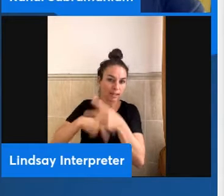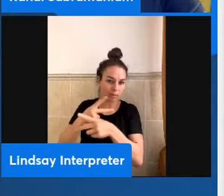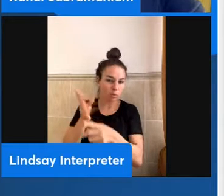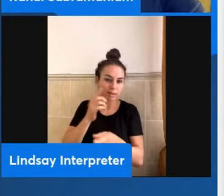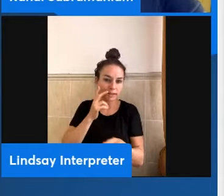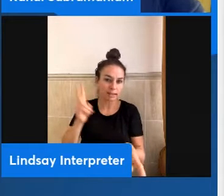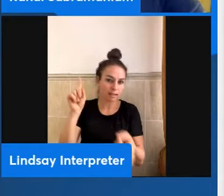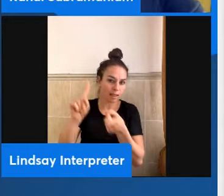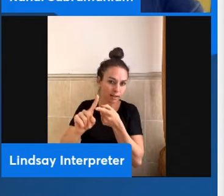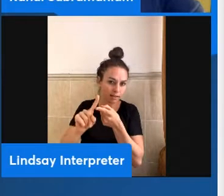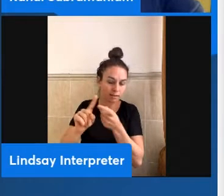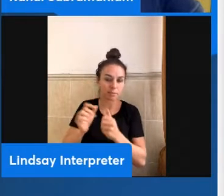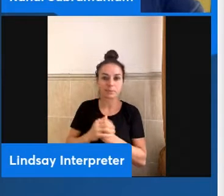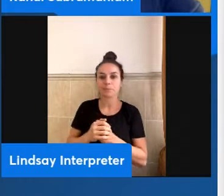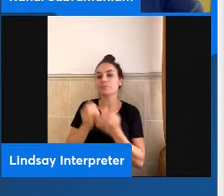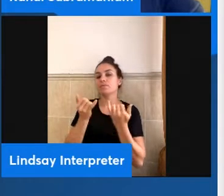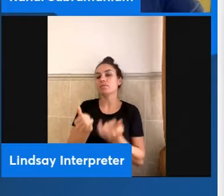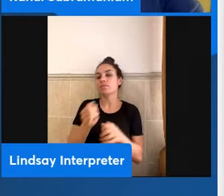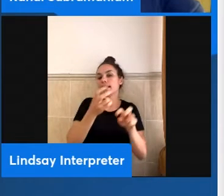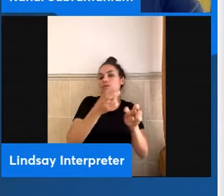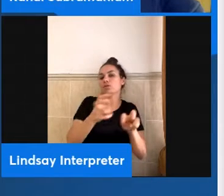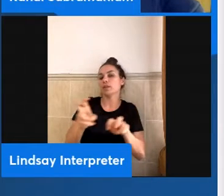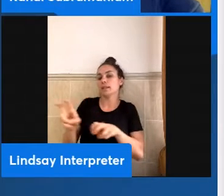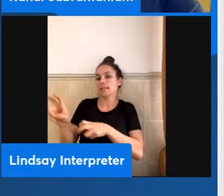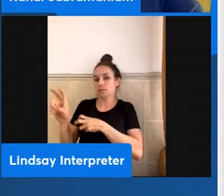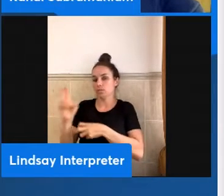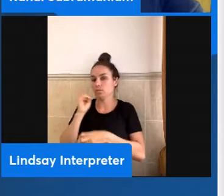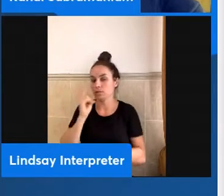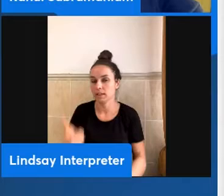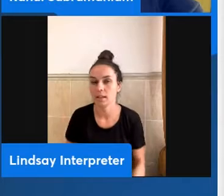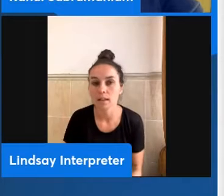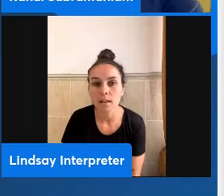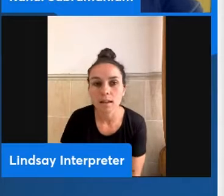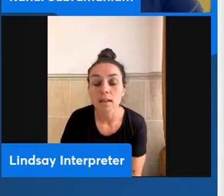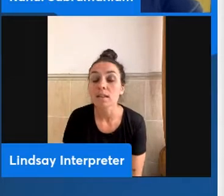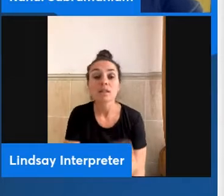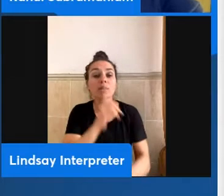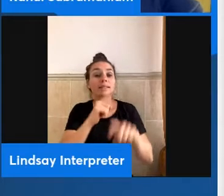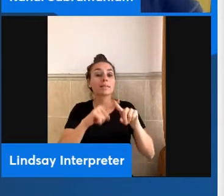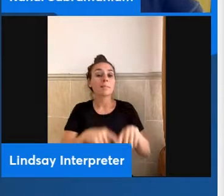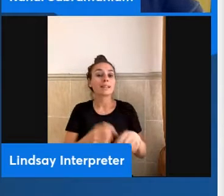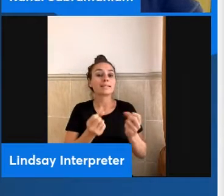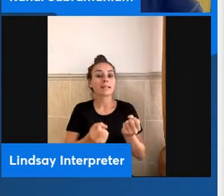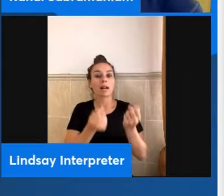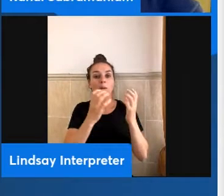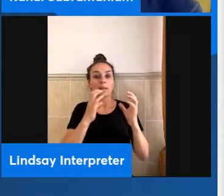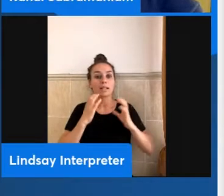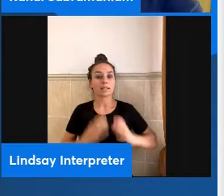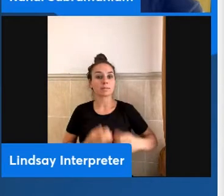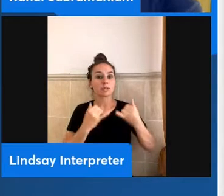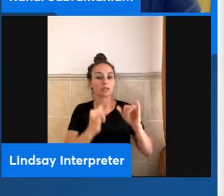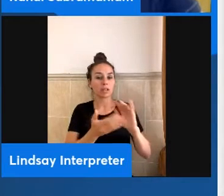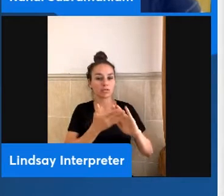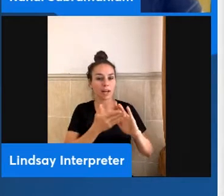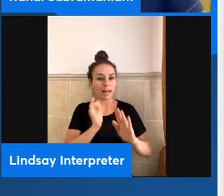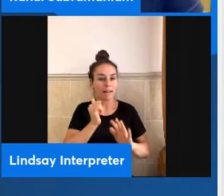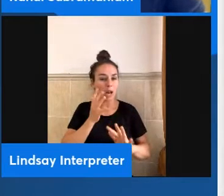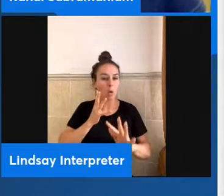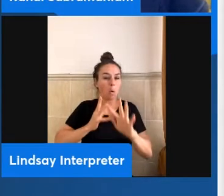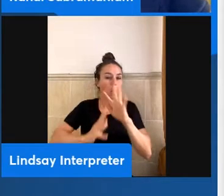this transition happens. Yeah, but actually you'd be surprised how many customers are still running the very, very